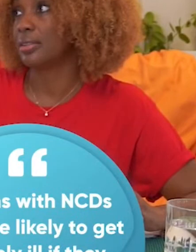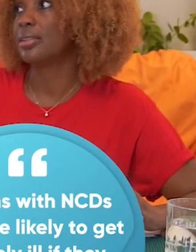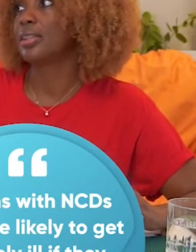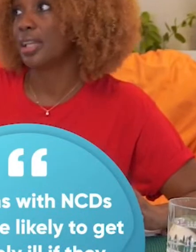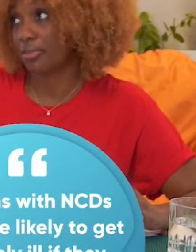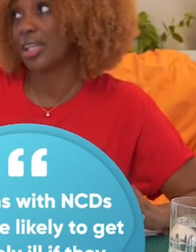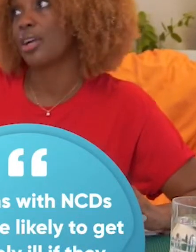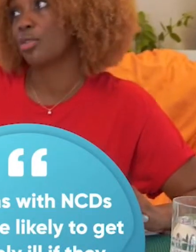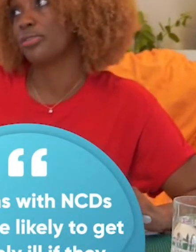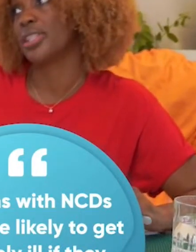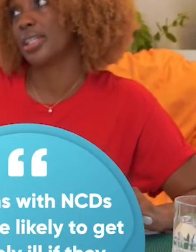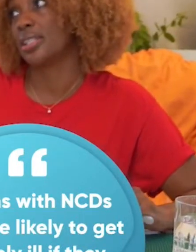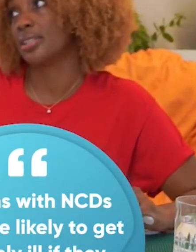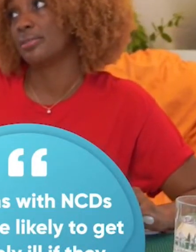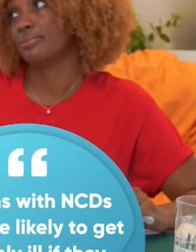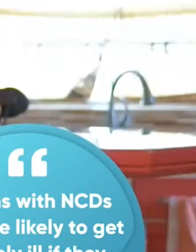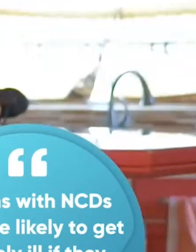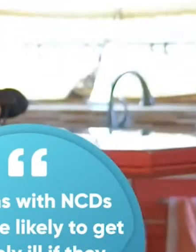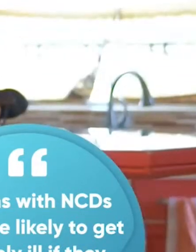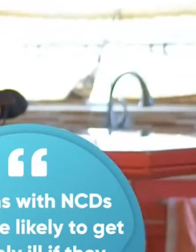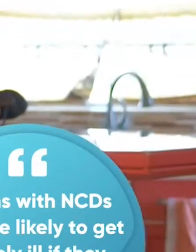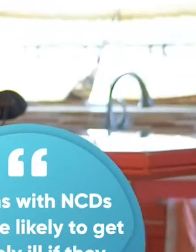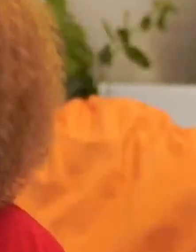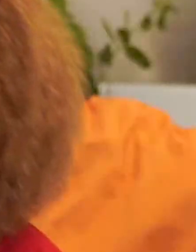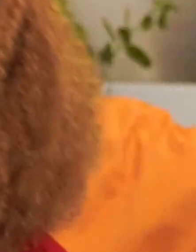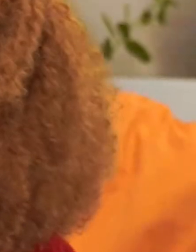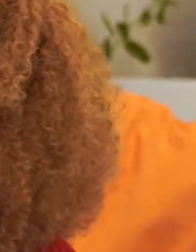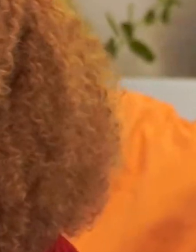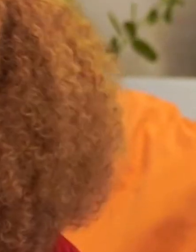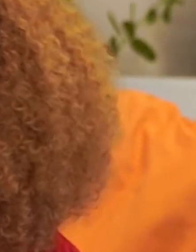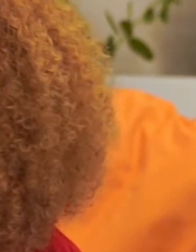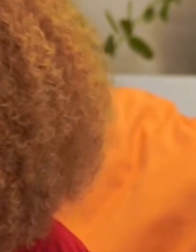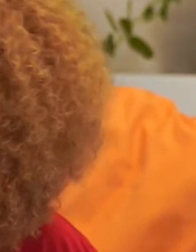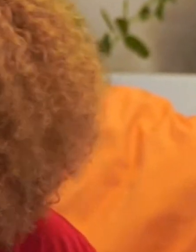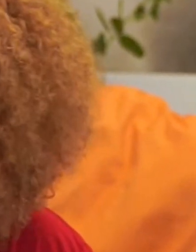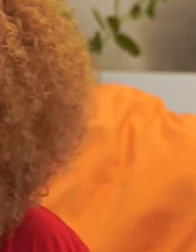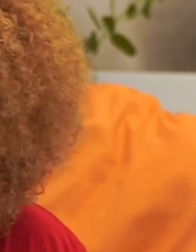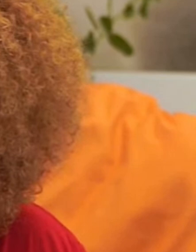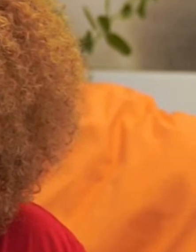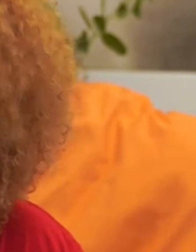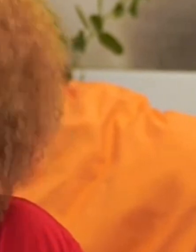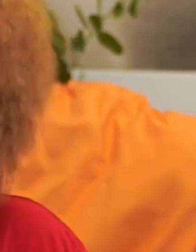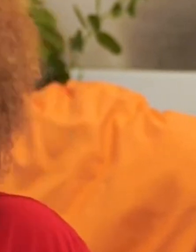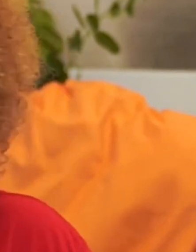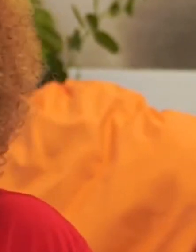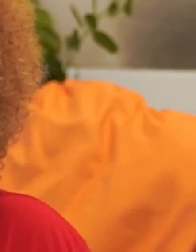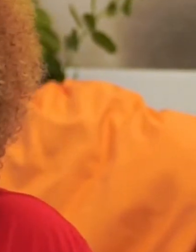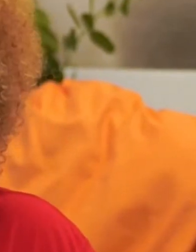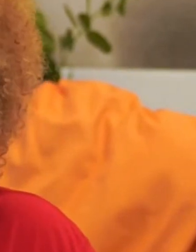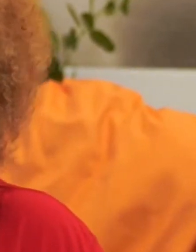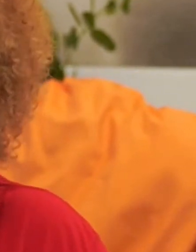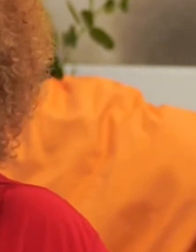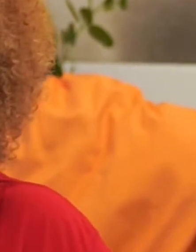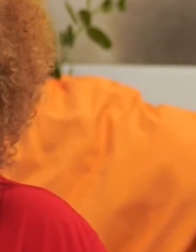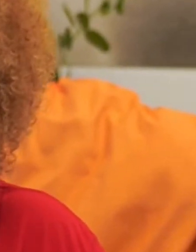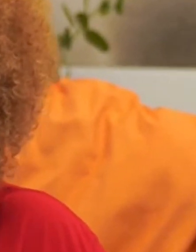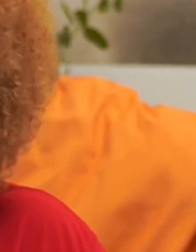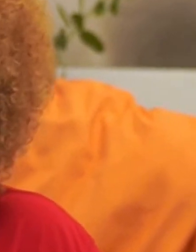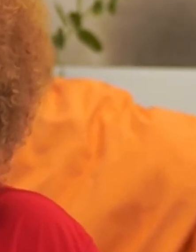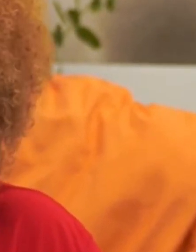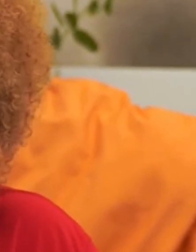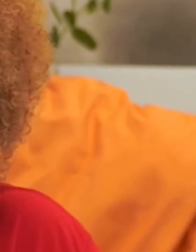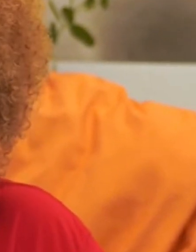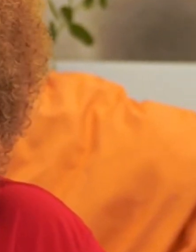severely ill if they get COVID-19. What? And now that you're only working 3 days a week, you're spending more time on the